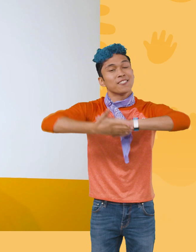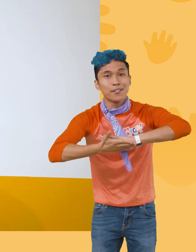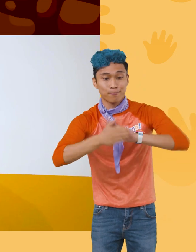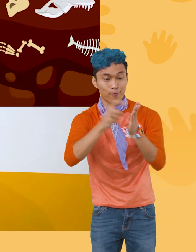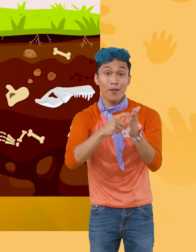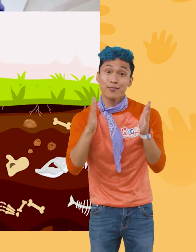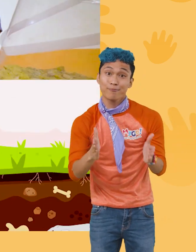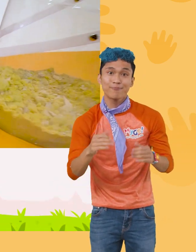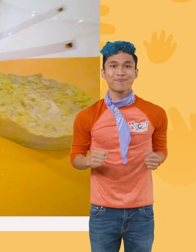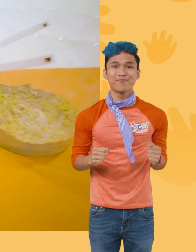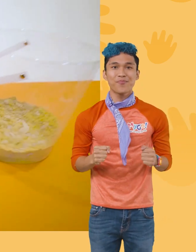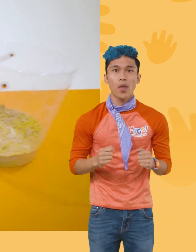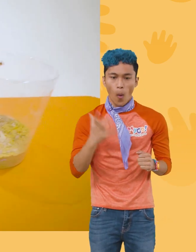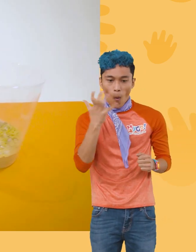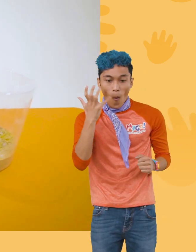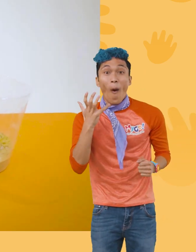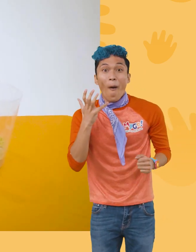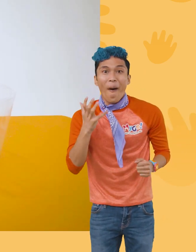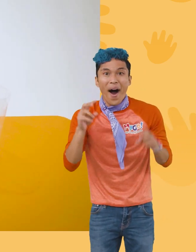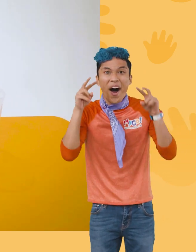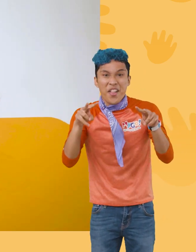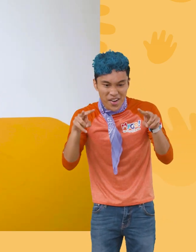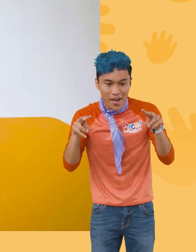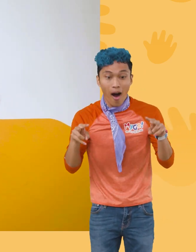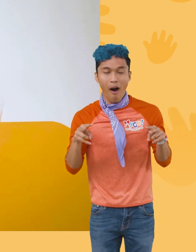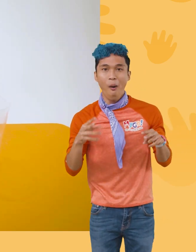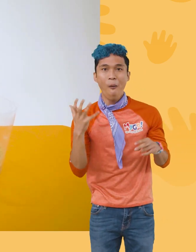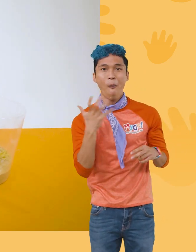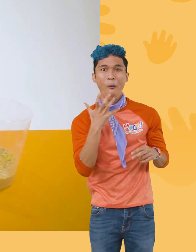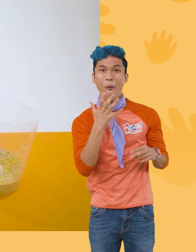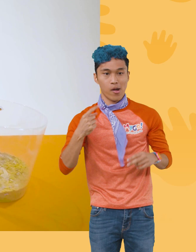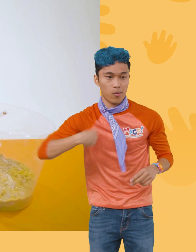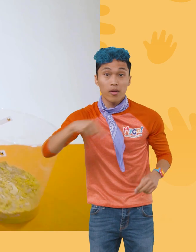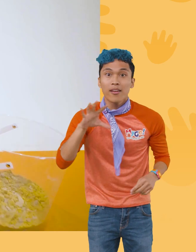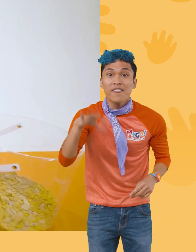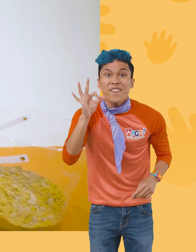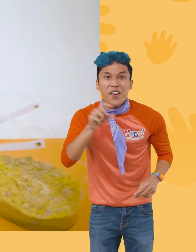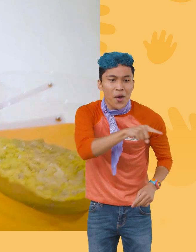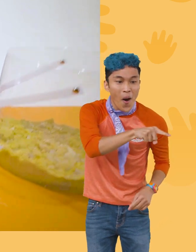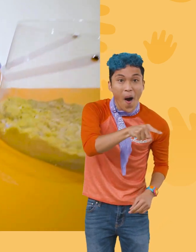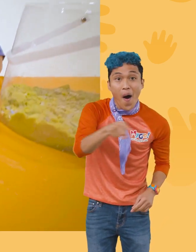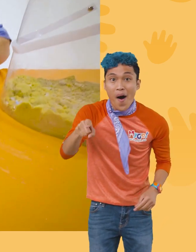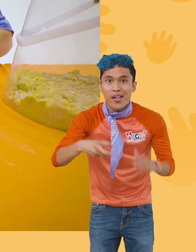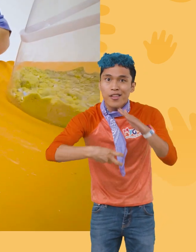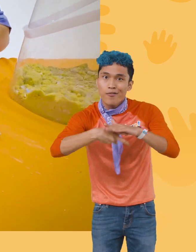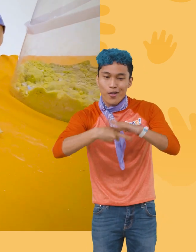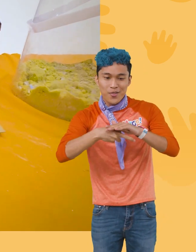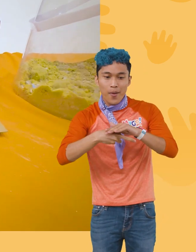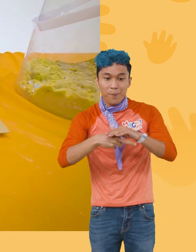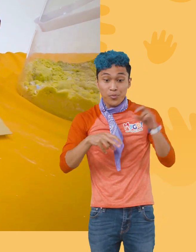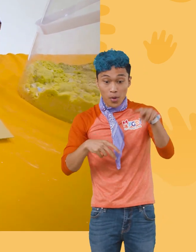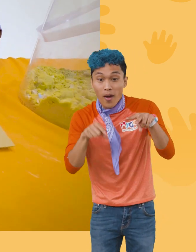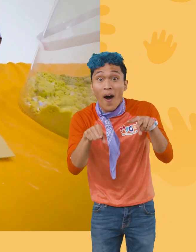someday. Whoa, check it out. Yeah, we found all these fossils. And then